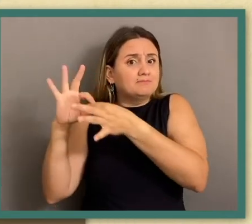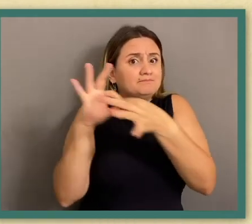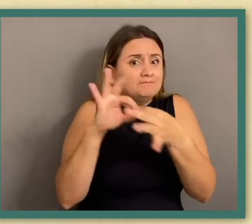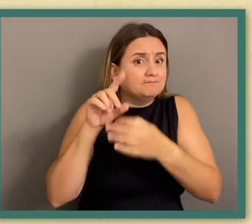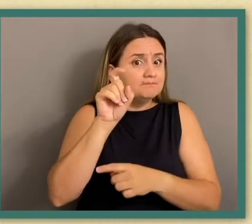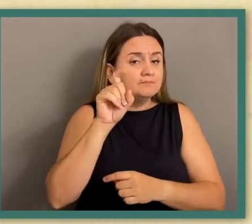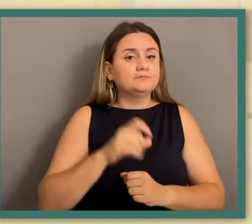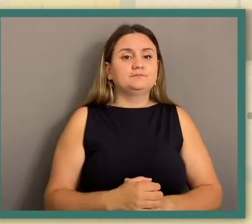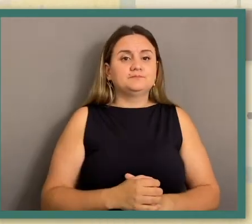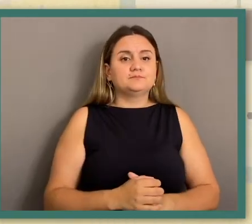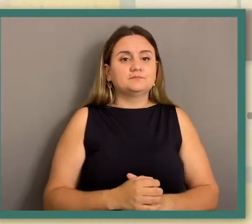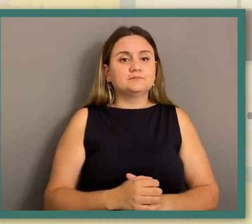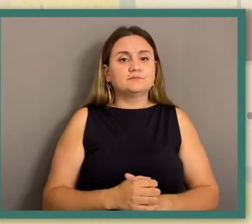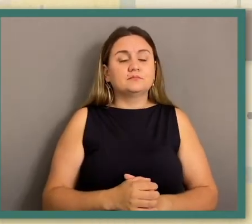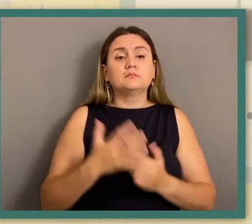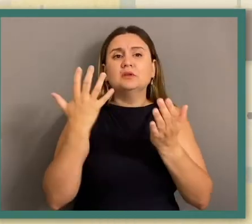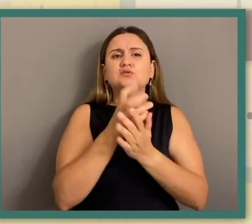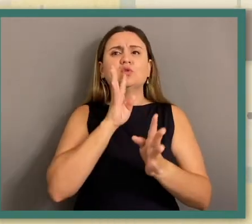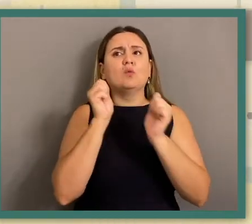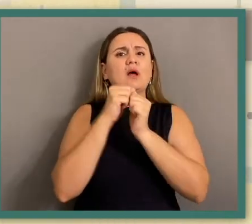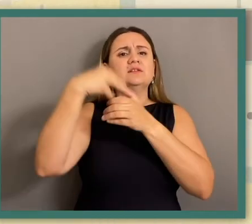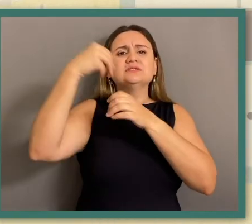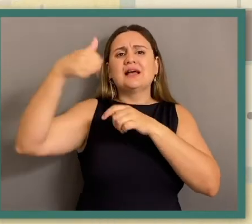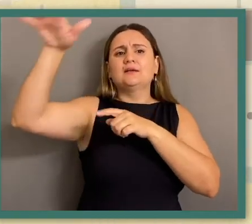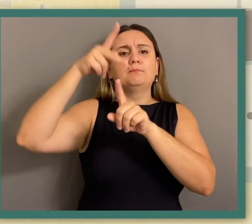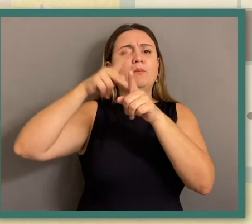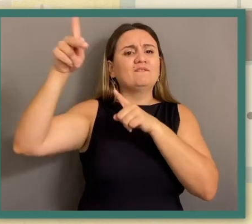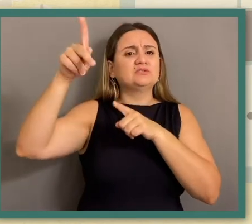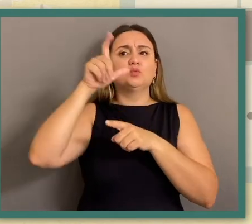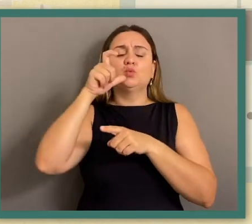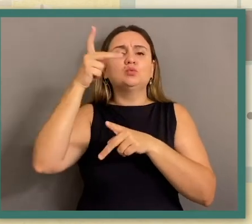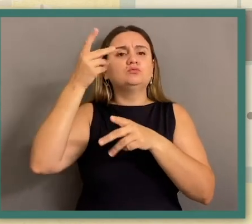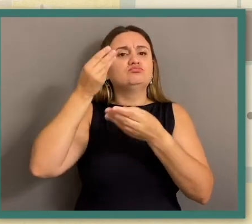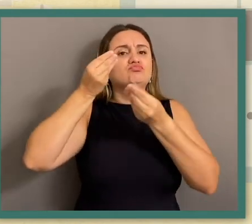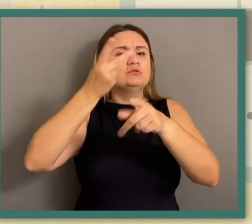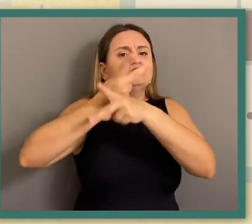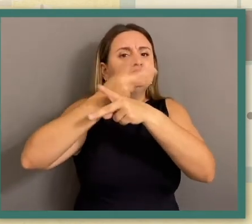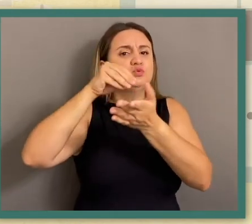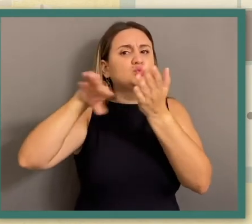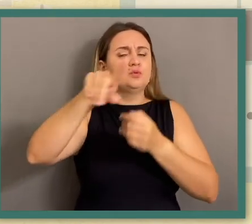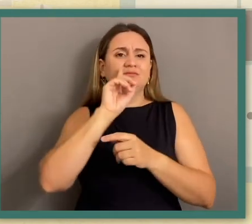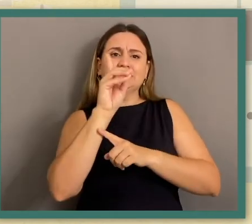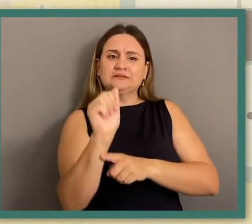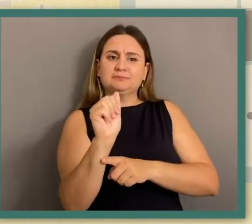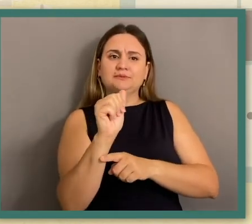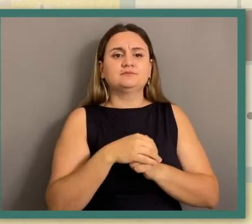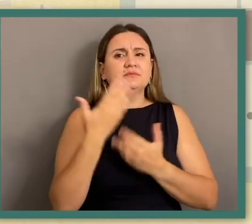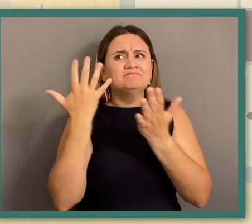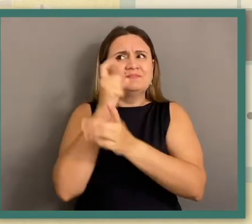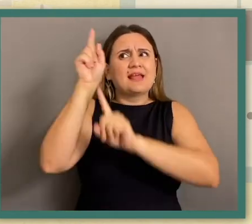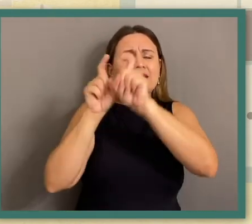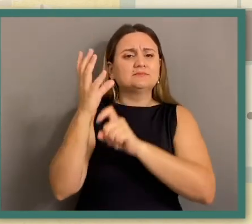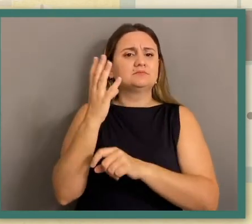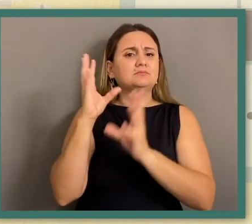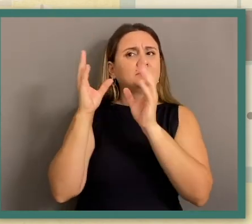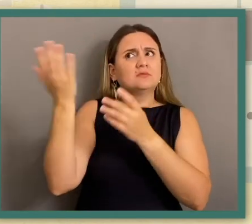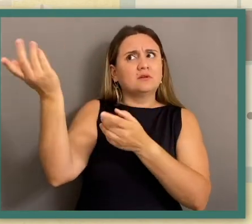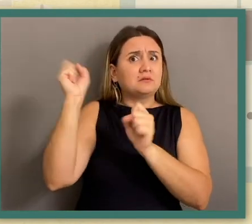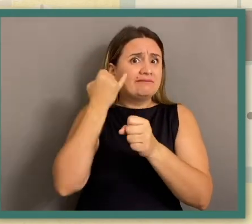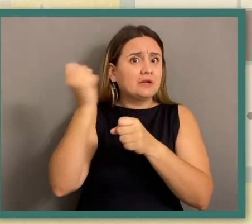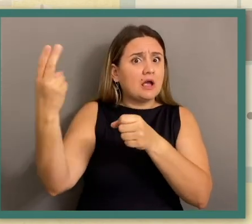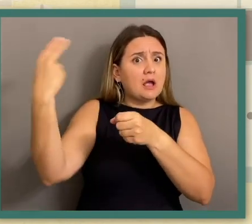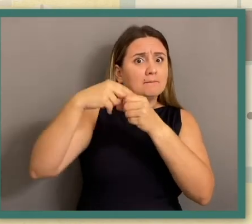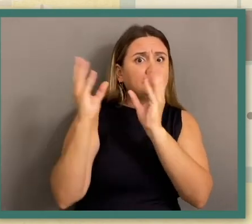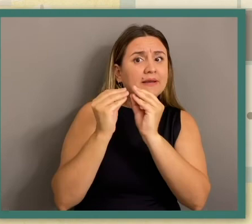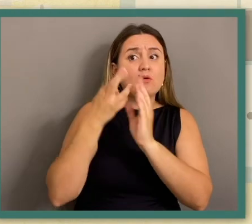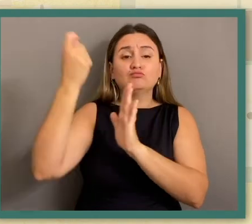it. Talk to any outside professionals who are treating the student for their disability and ask them to come to the meeting or to write a letter on the